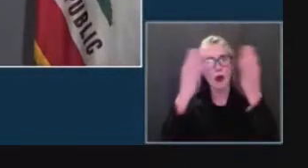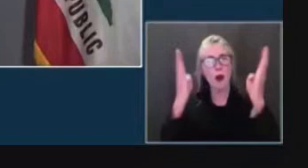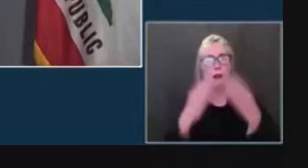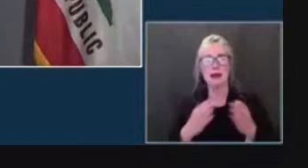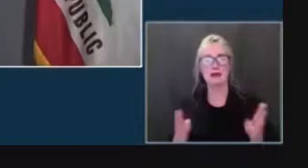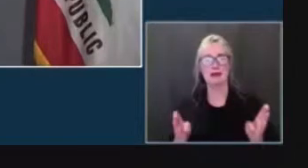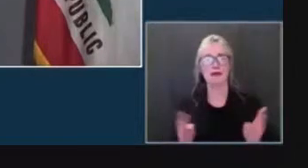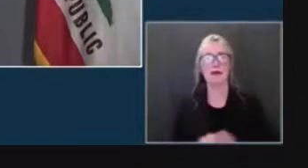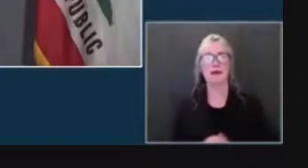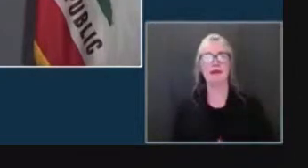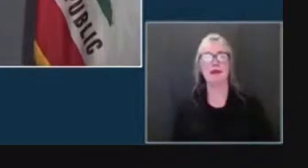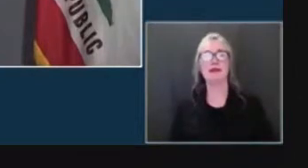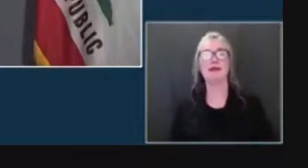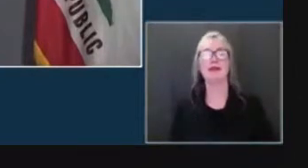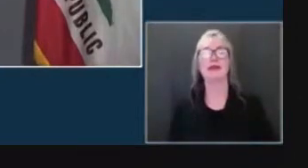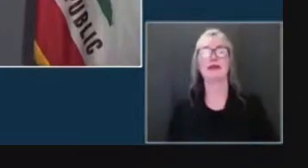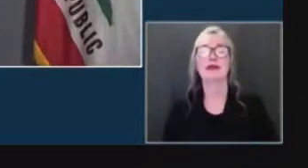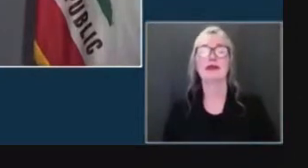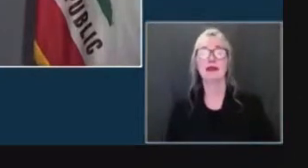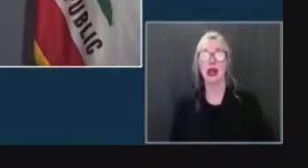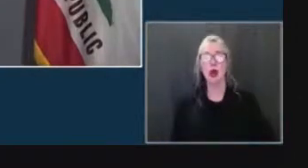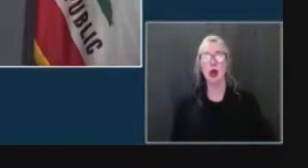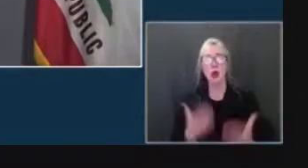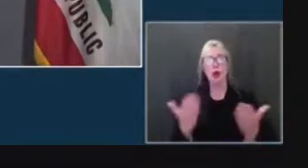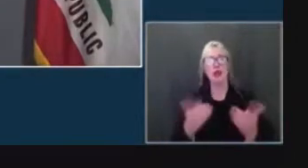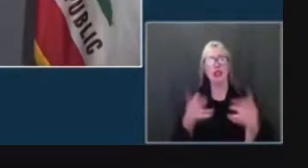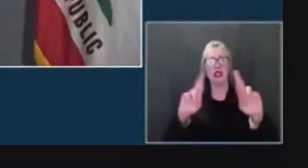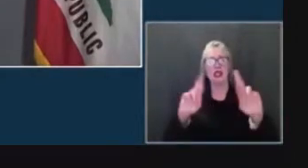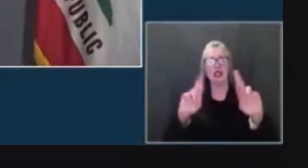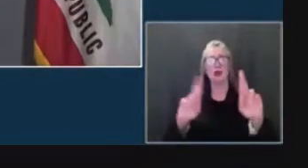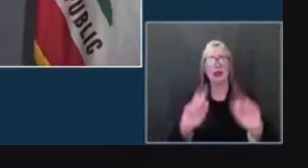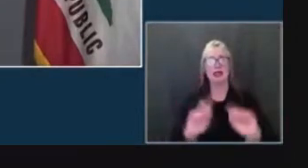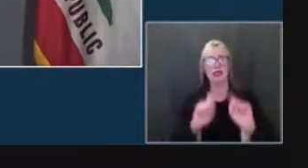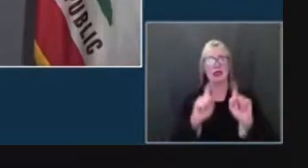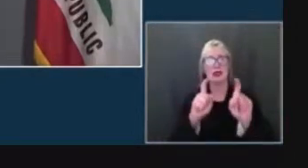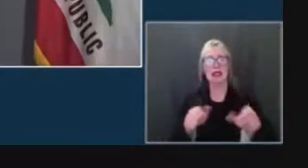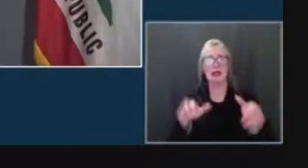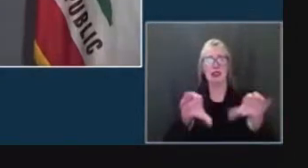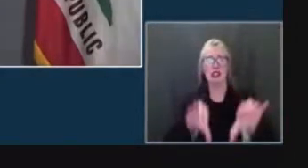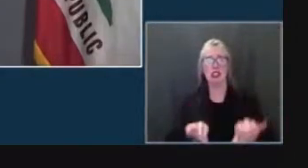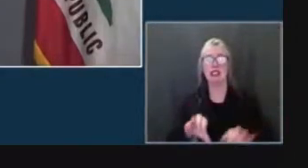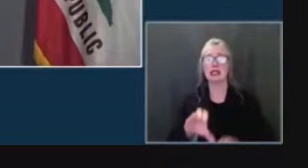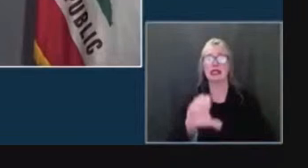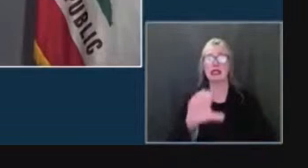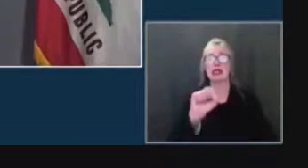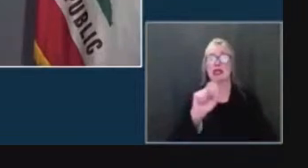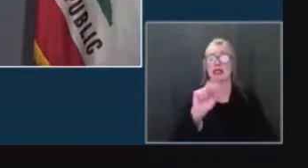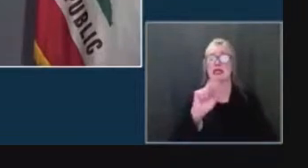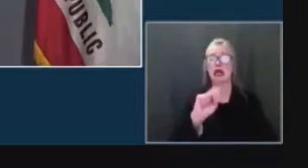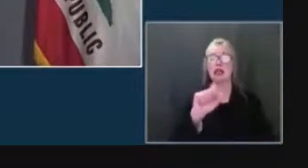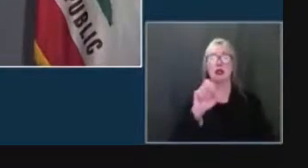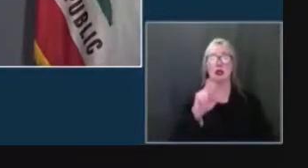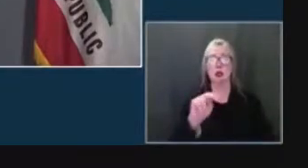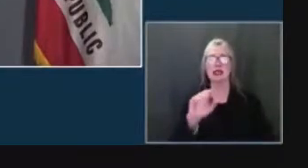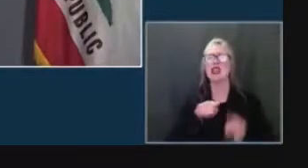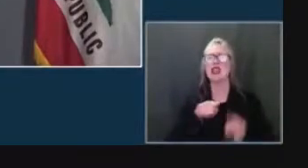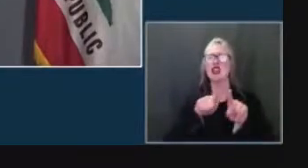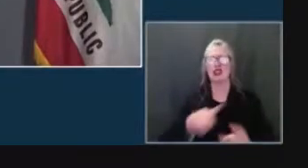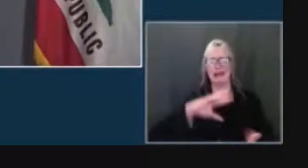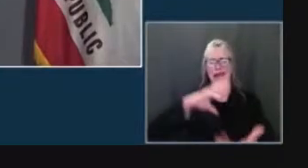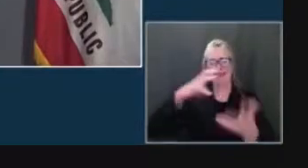are a new chance. Sun Tzu said, in the midst of chaos, there's